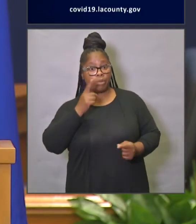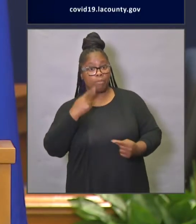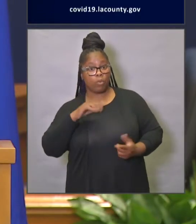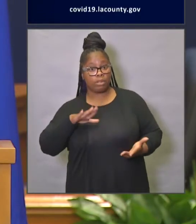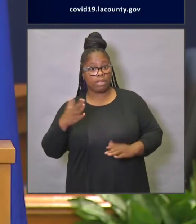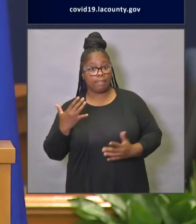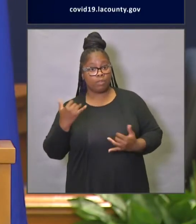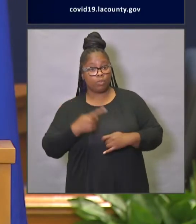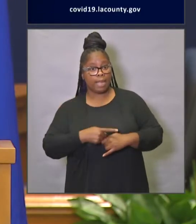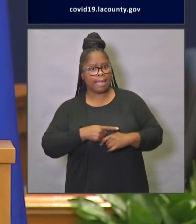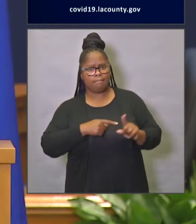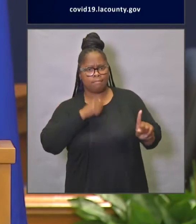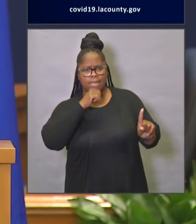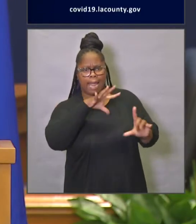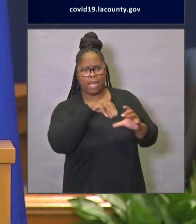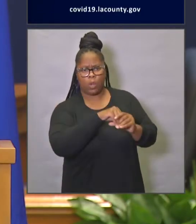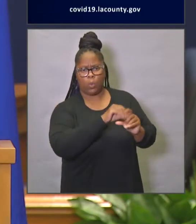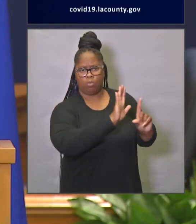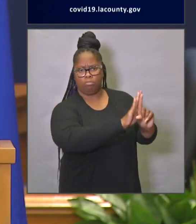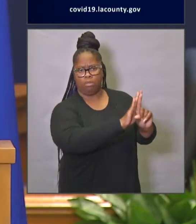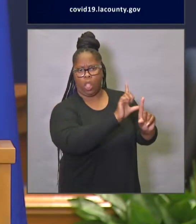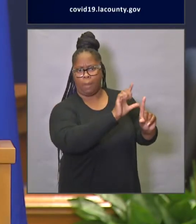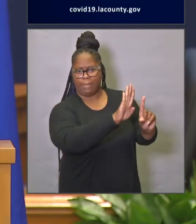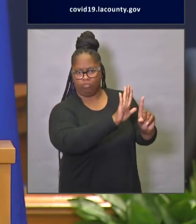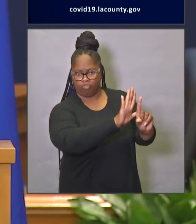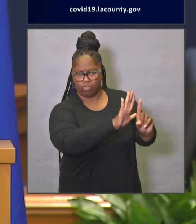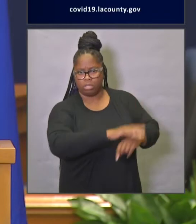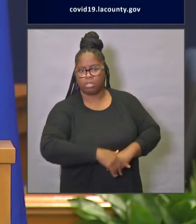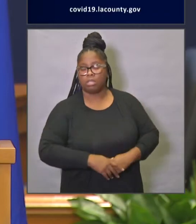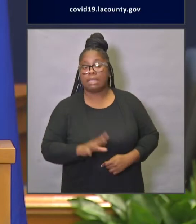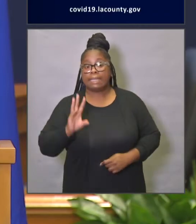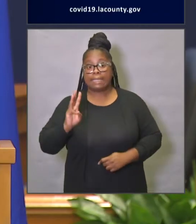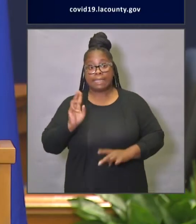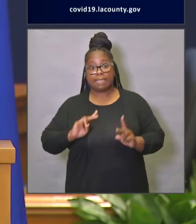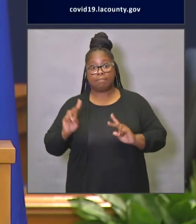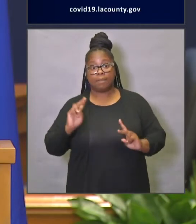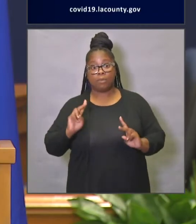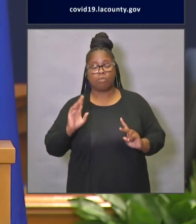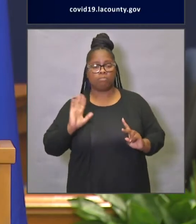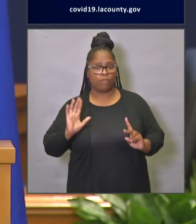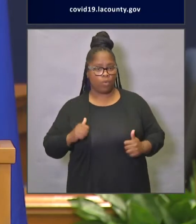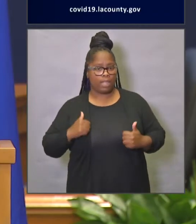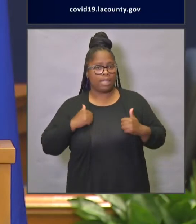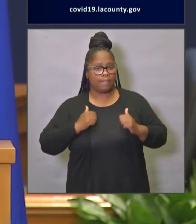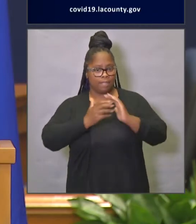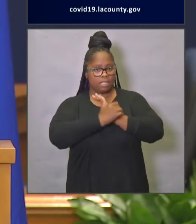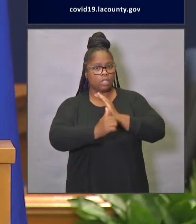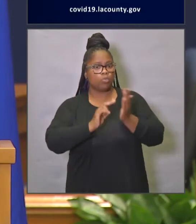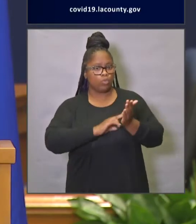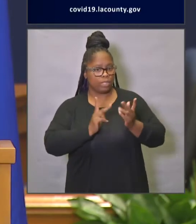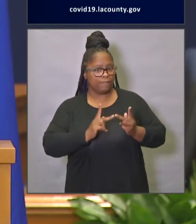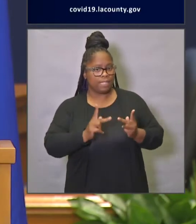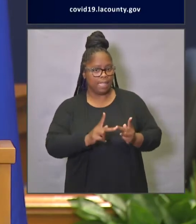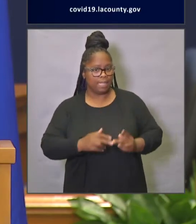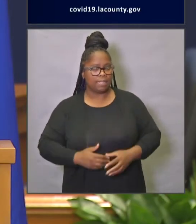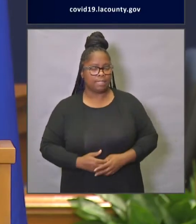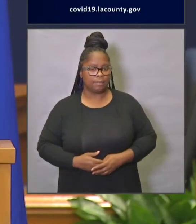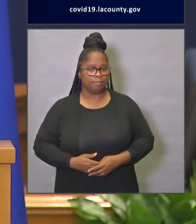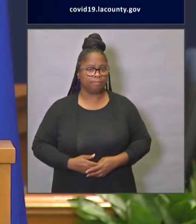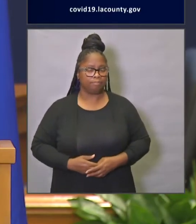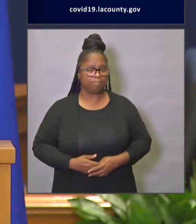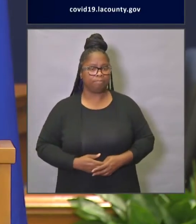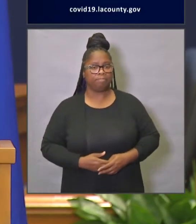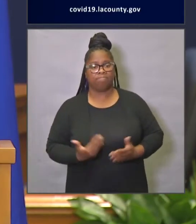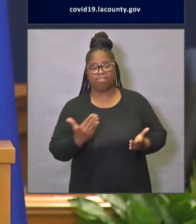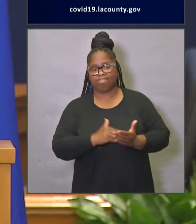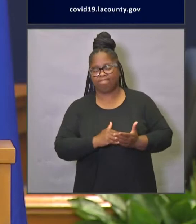today, excluding the death in Long Beach, 6 were people who resided in our skilled nursing facilities. And